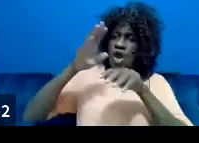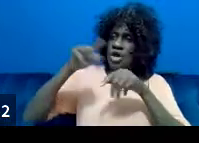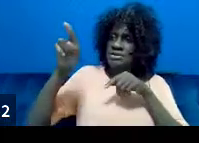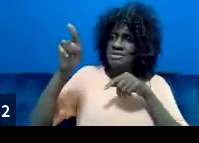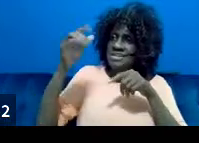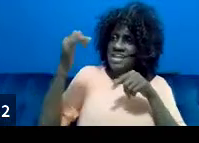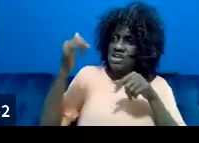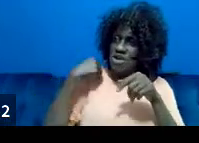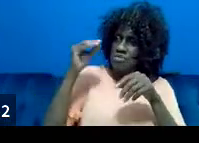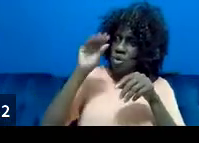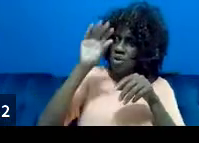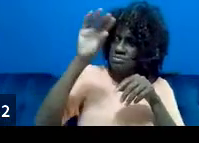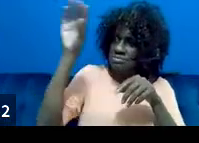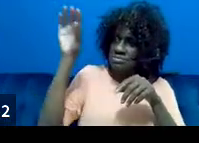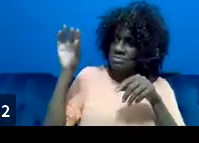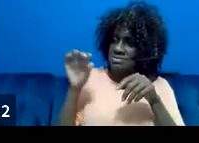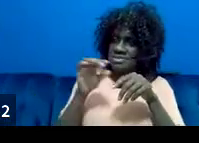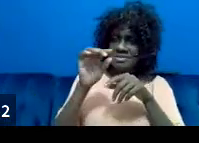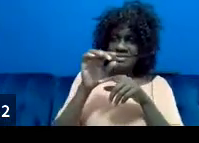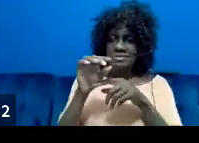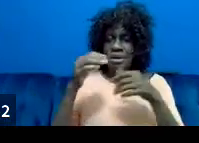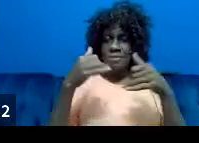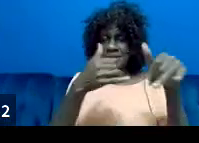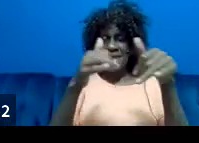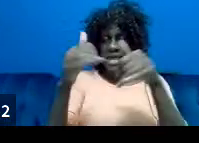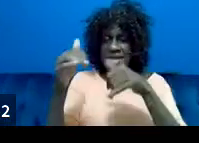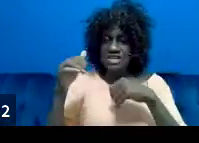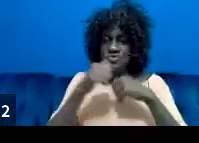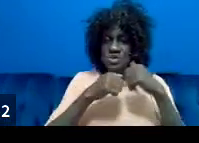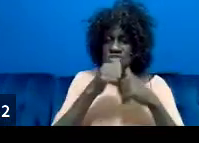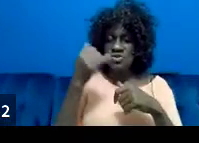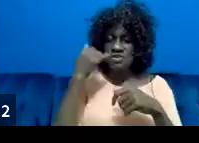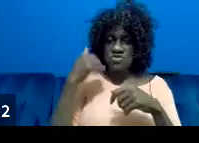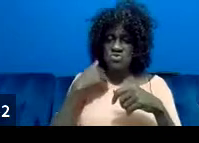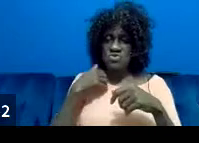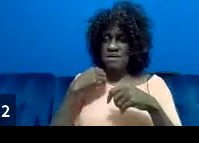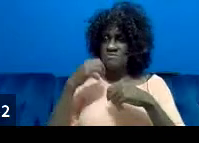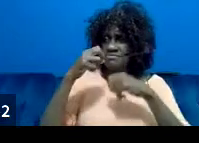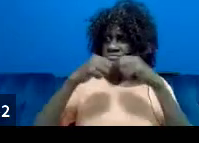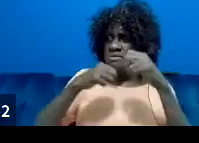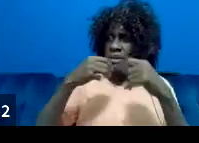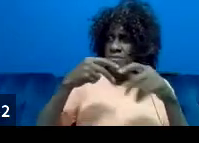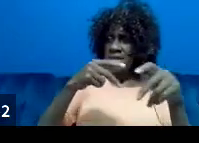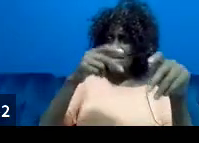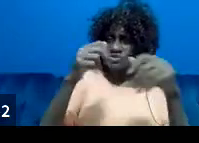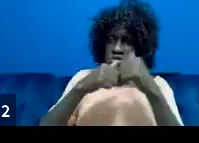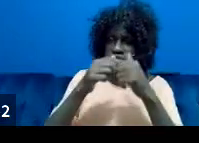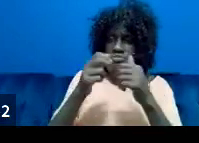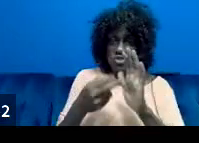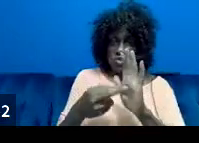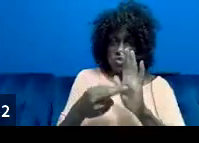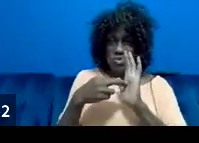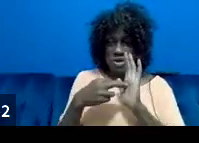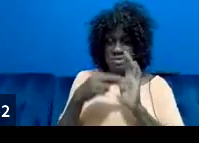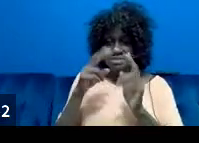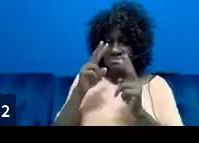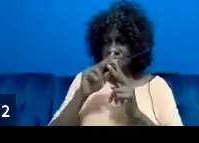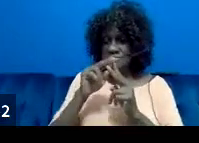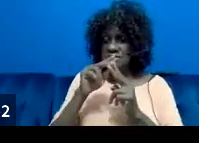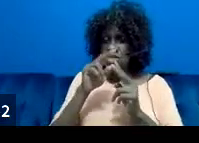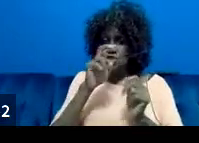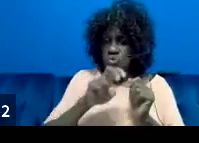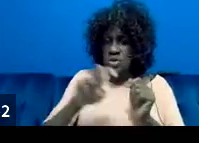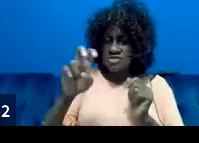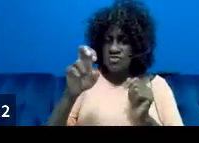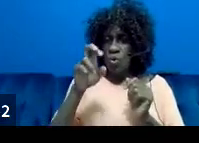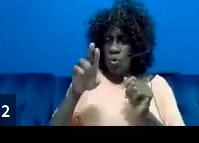have what we would call a composite play structure. When you have a composite play structure, remember the requirements are either transfer